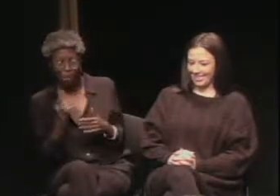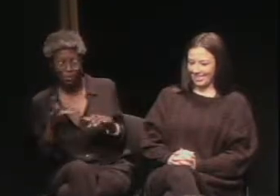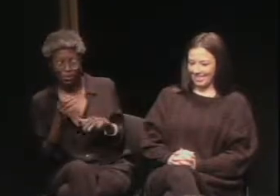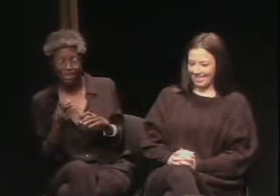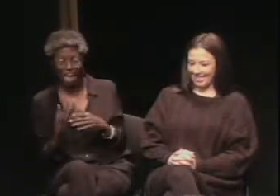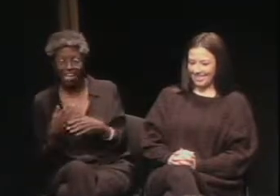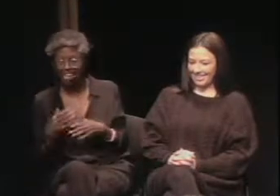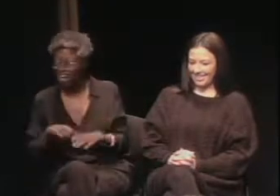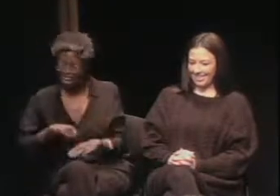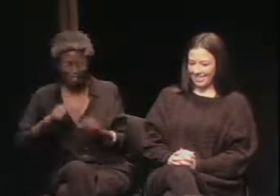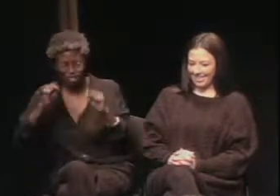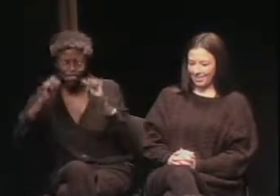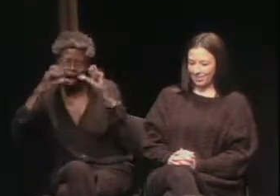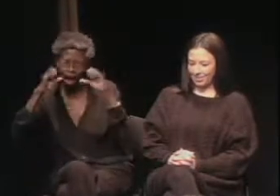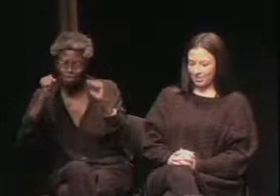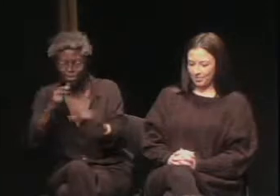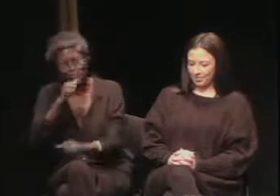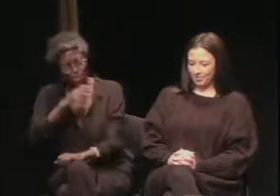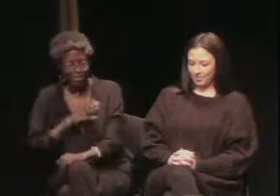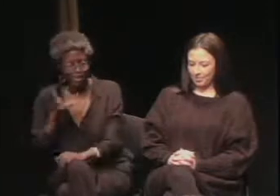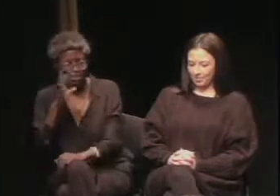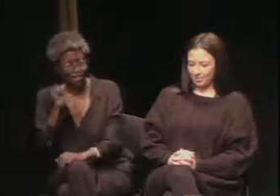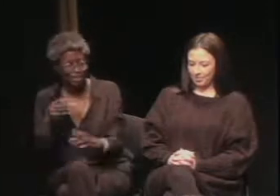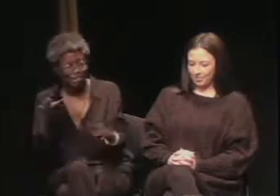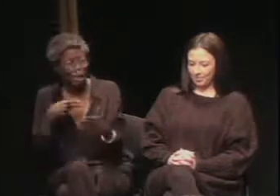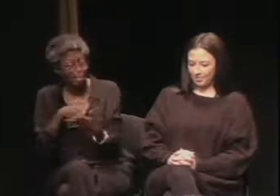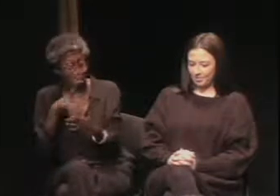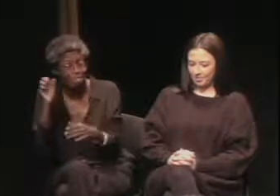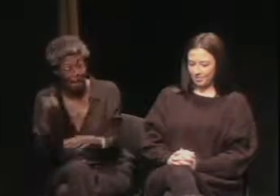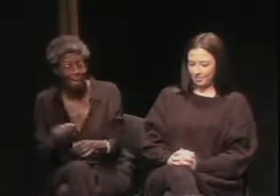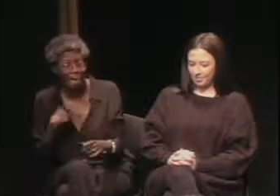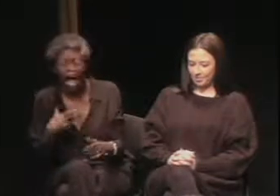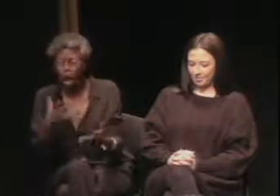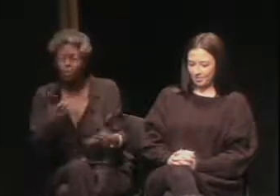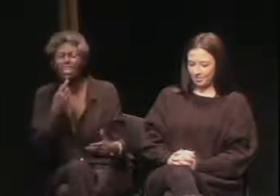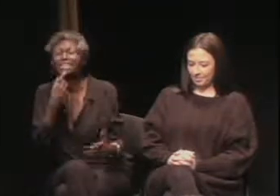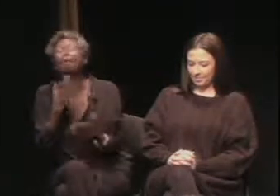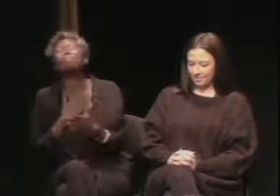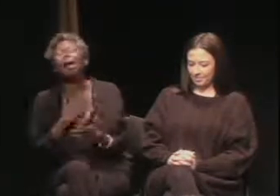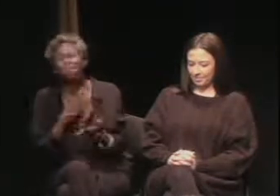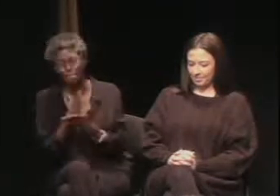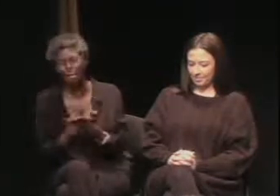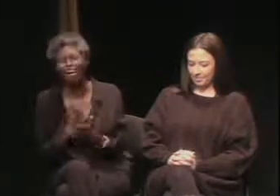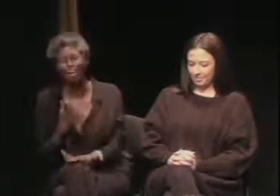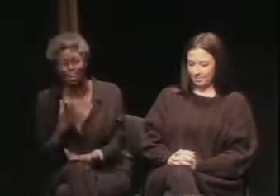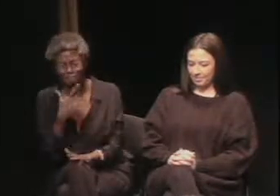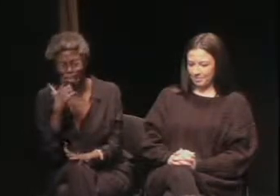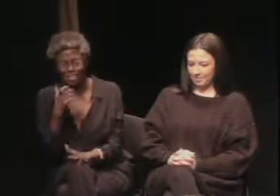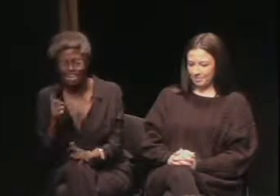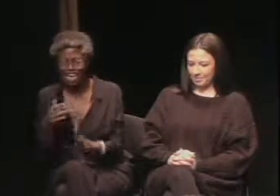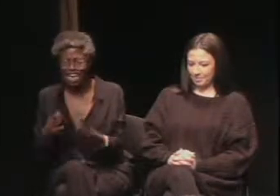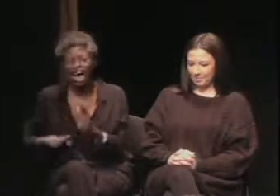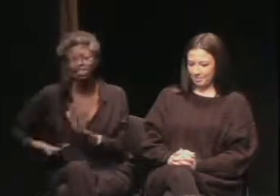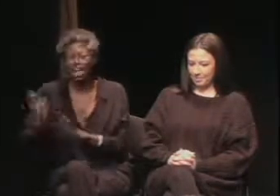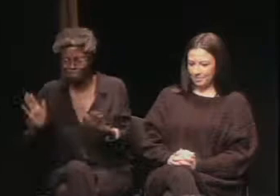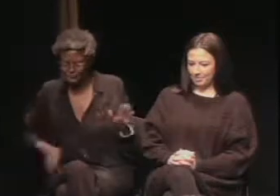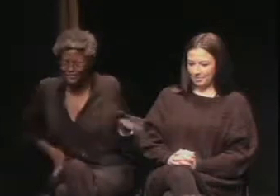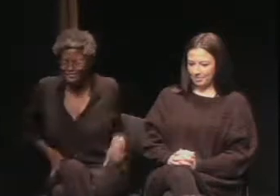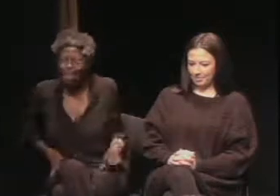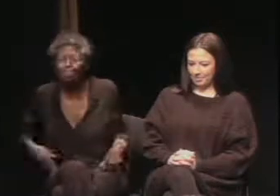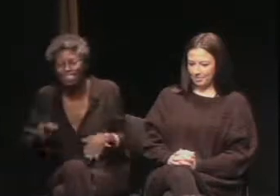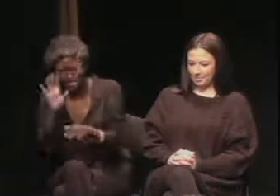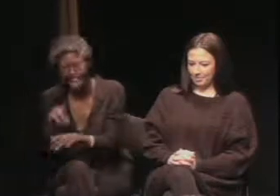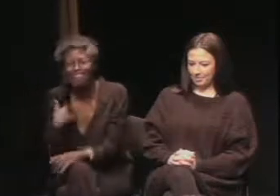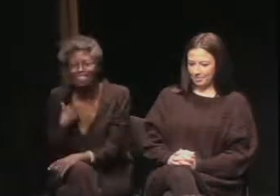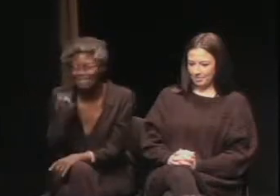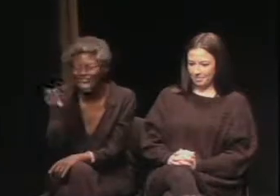phenomenal woman poem when I was little. I'm like, excuse I was me a at Thanksgiving. I want to say my poem. And it's like, it's the rise of my hips. Exactly. It's just like,